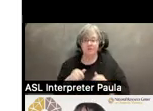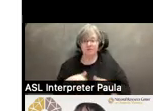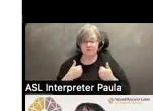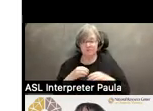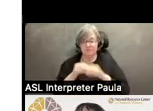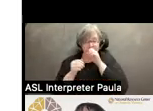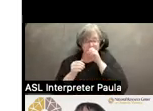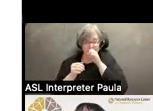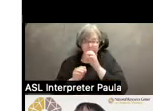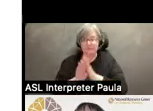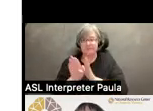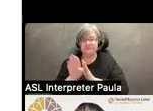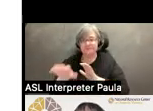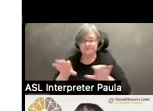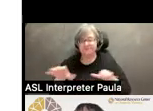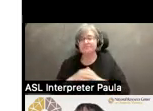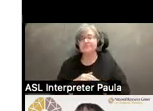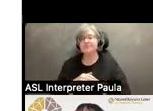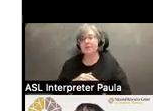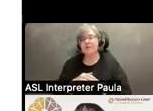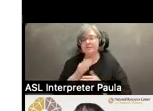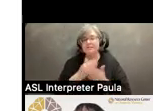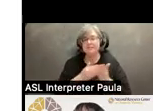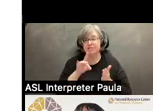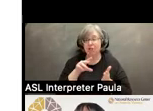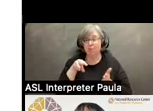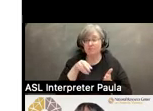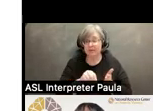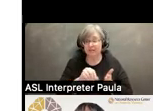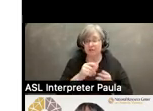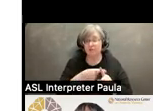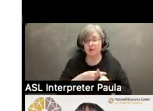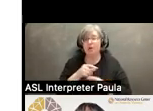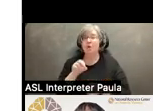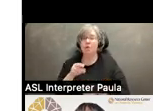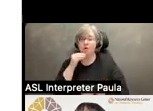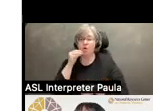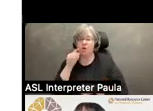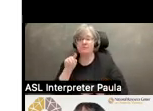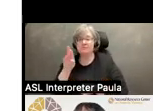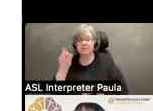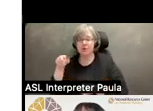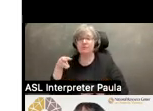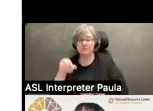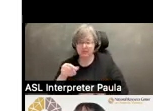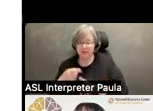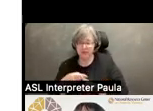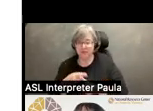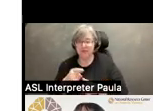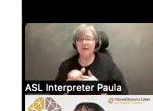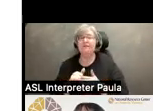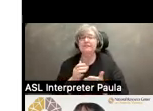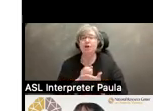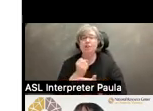development whose rent was being paid by either Section 8 or home TBRA. So that's an example of